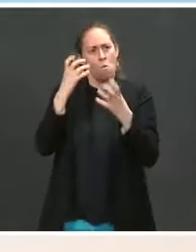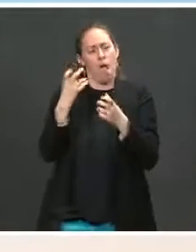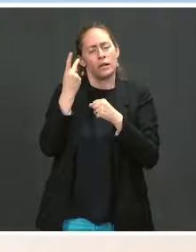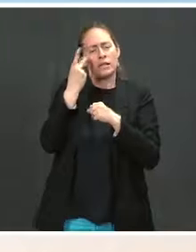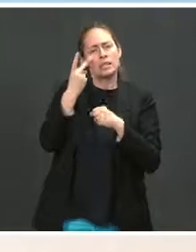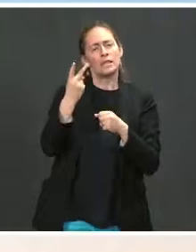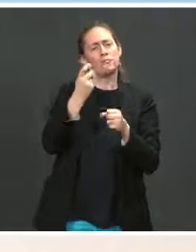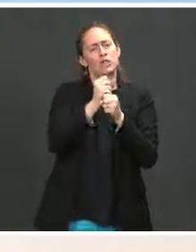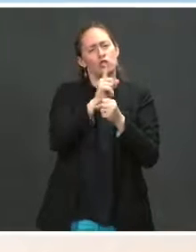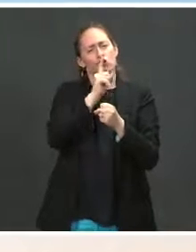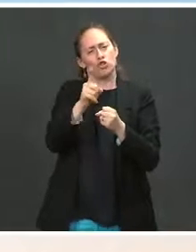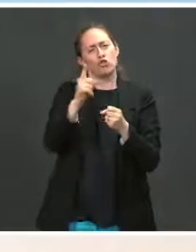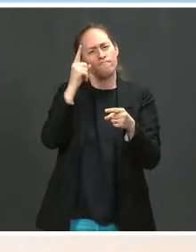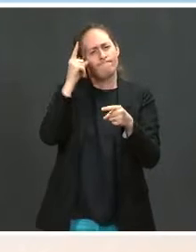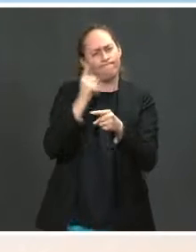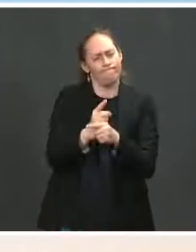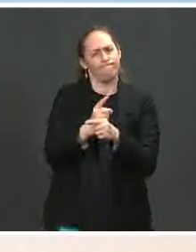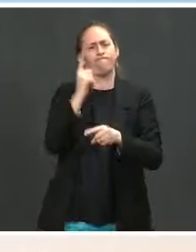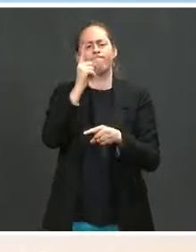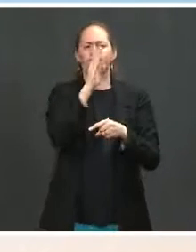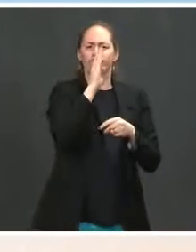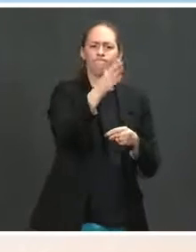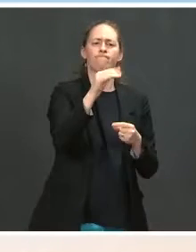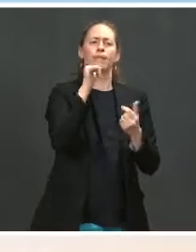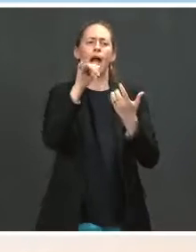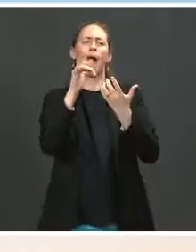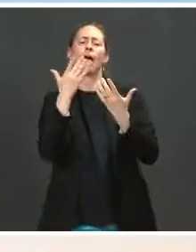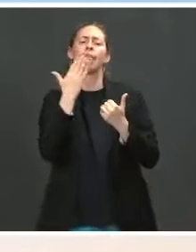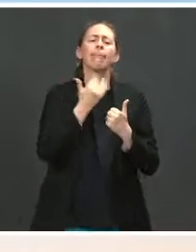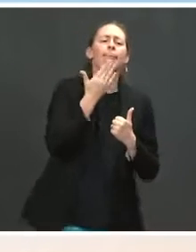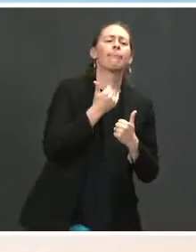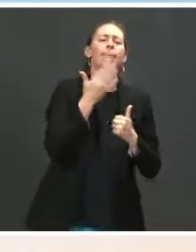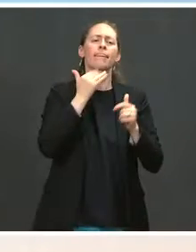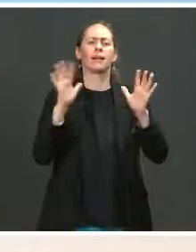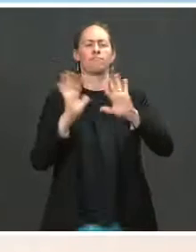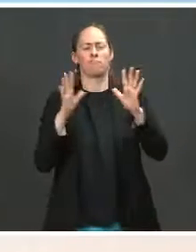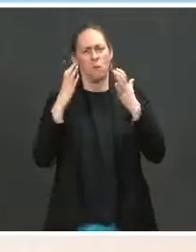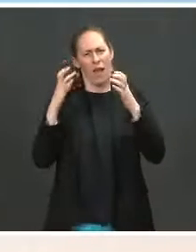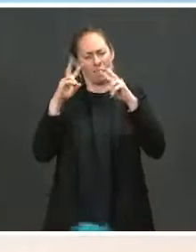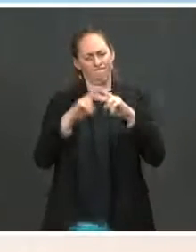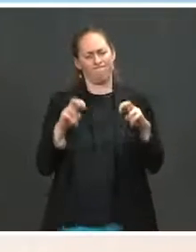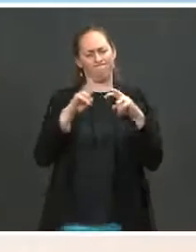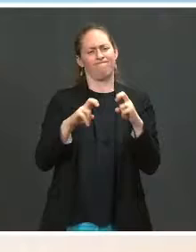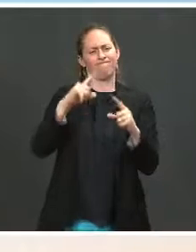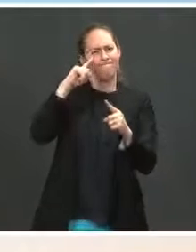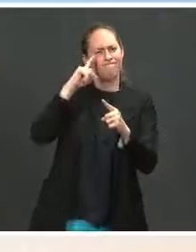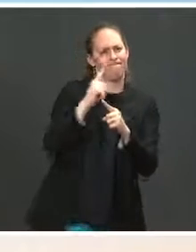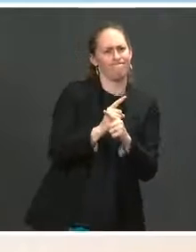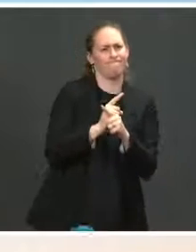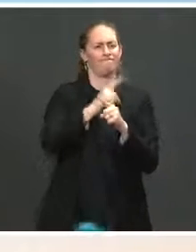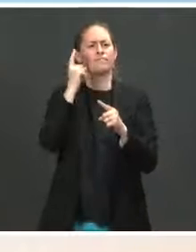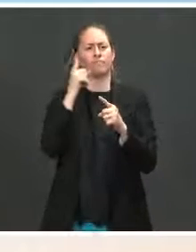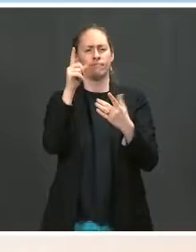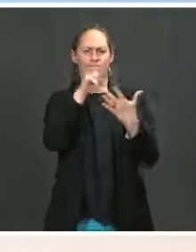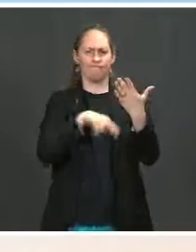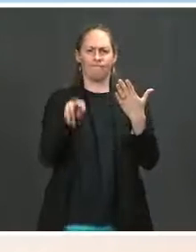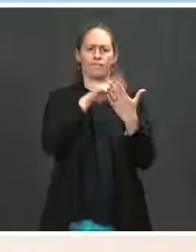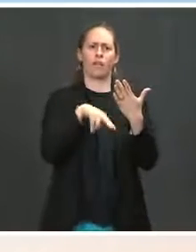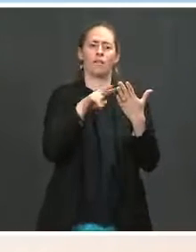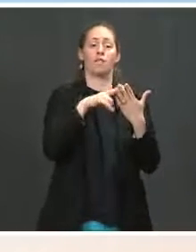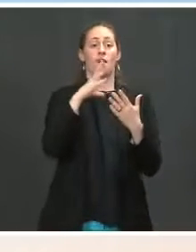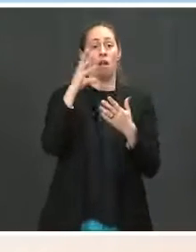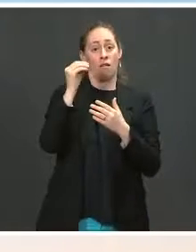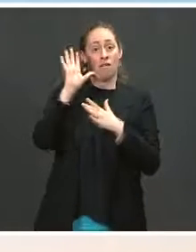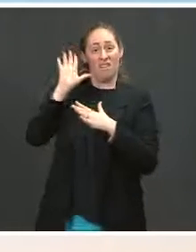view, and he was provided with a clear-eyed assessment about the best path forward. So as a part of his assessment and